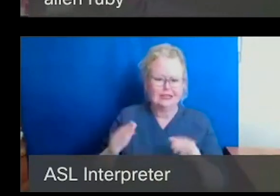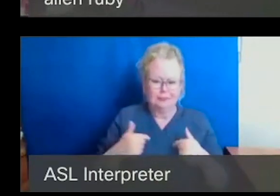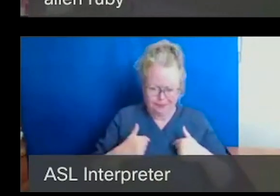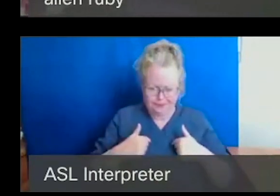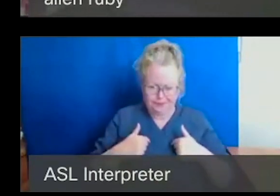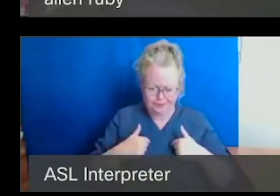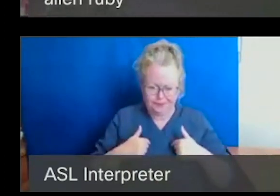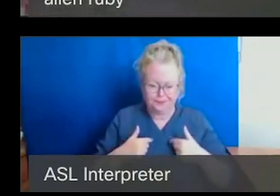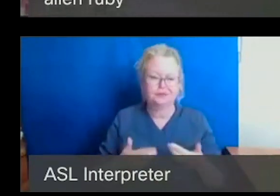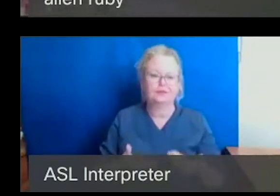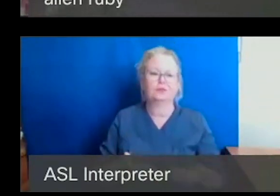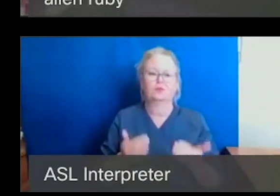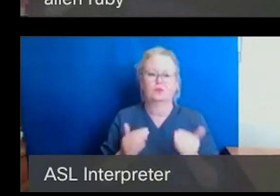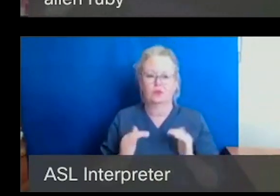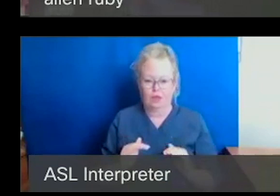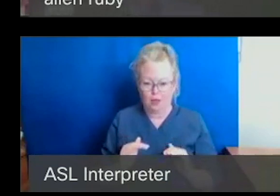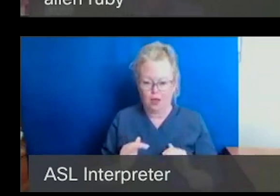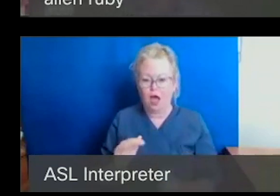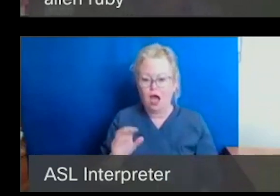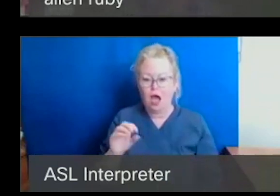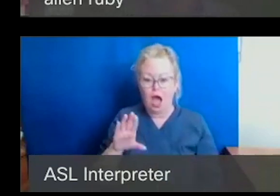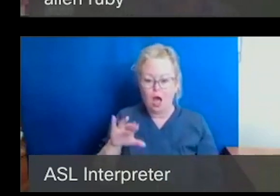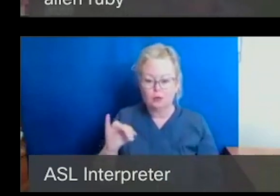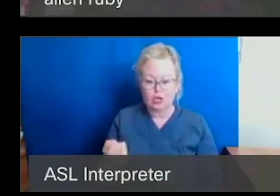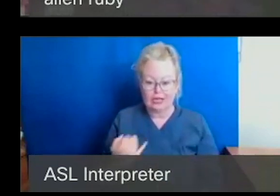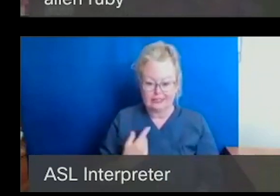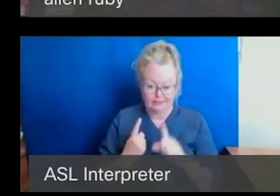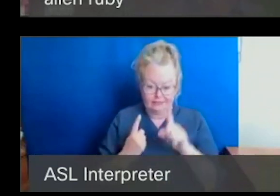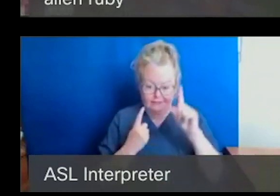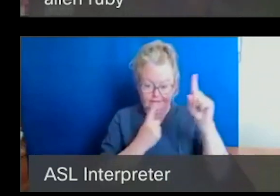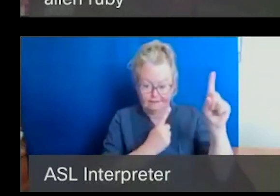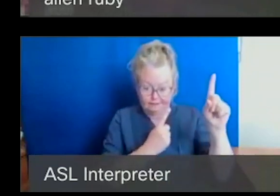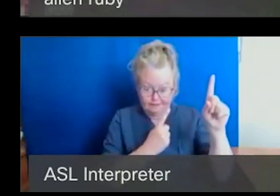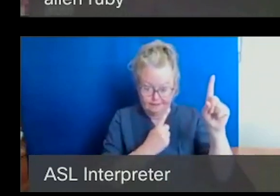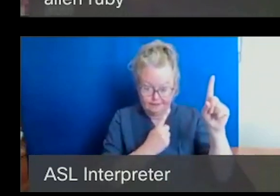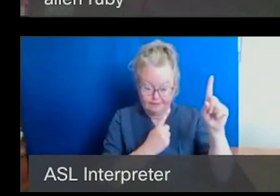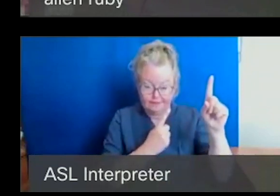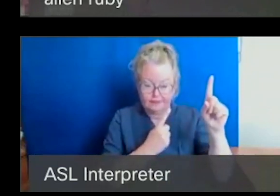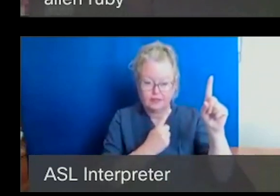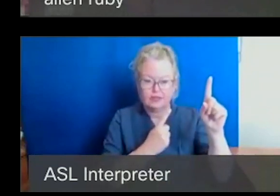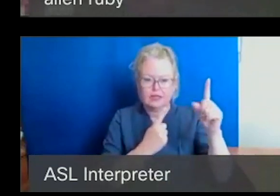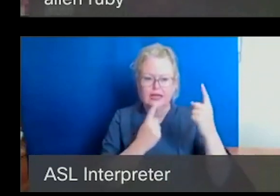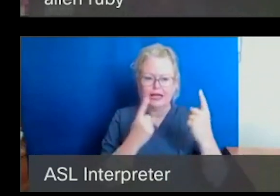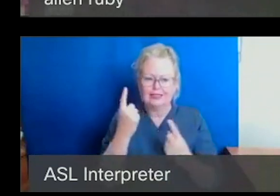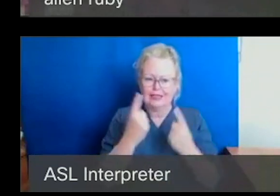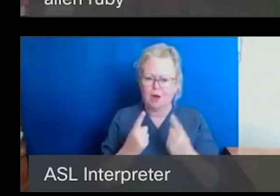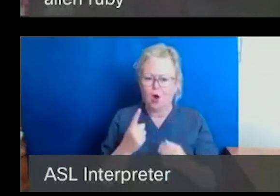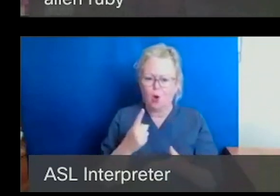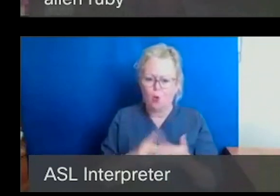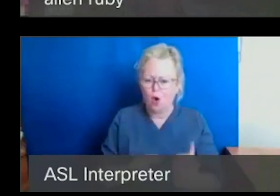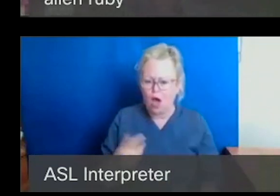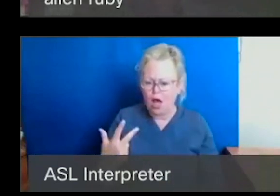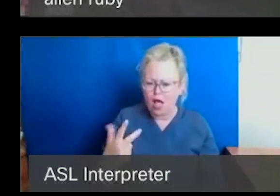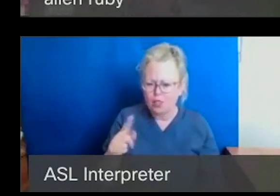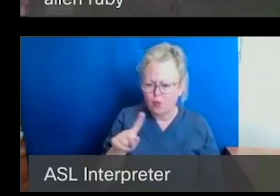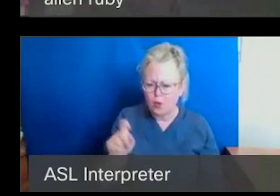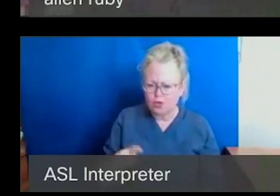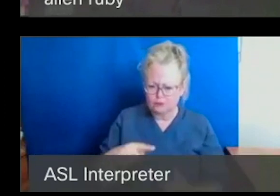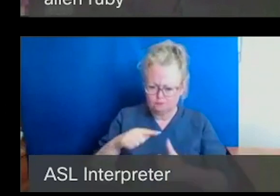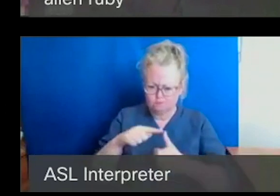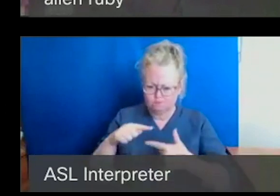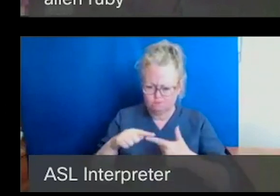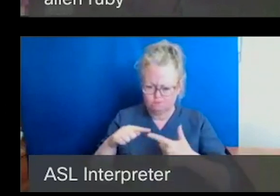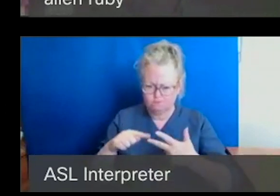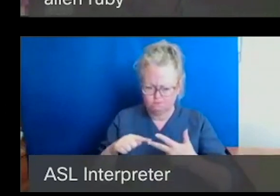One way of thinking about the objectives of our research grant programs is to try to answer 3 questions. What works